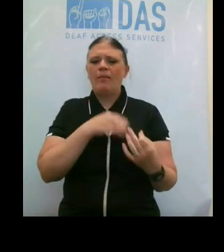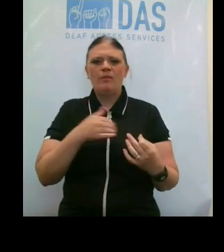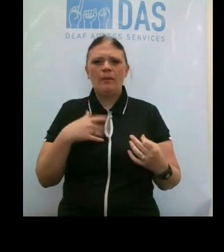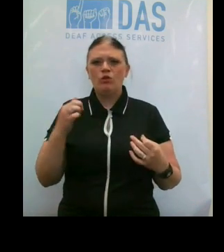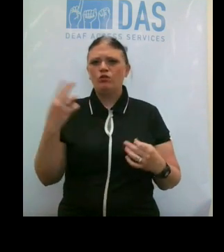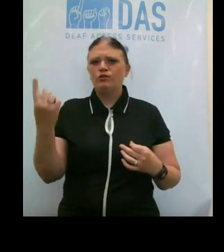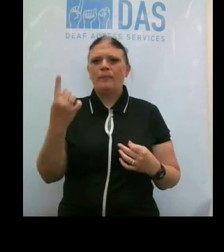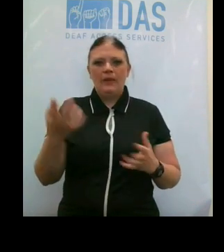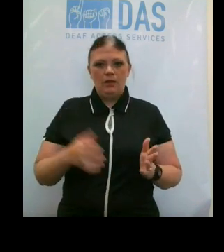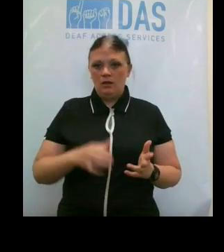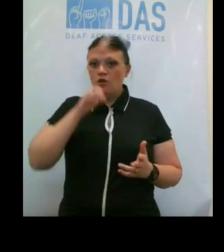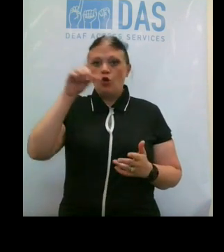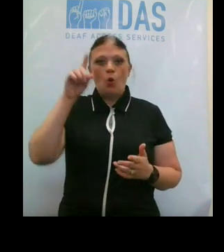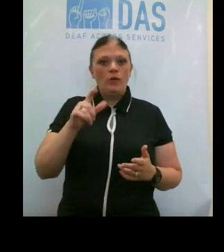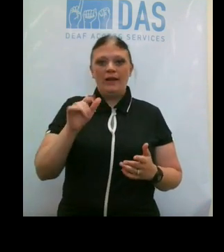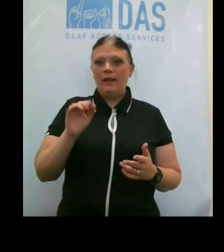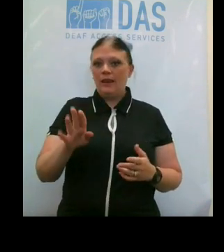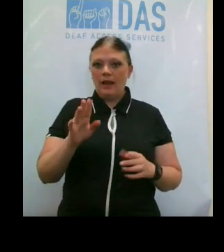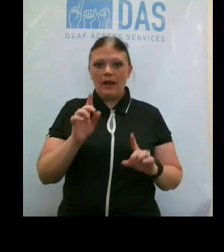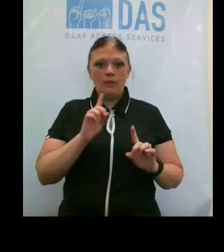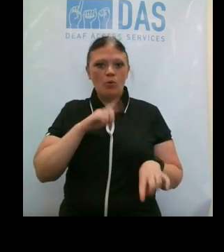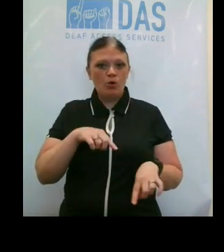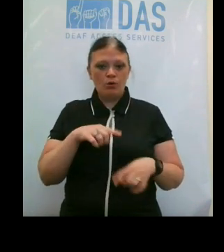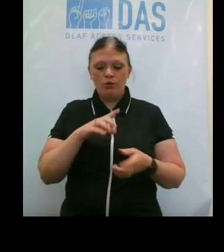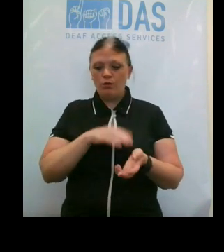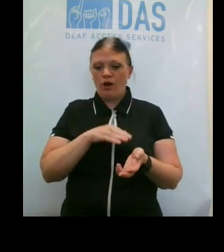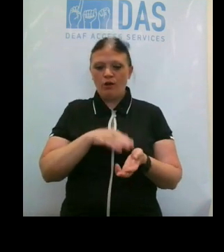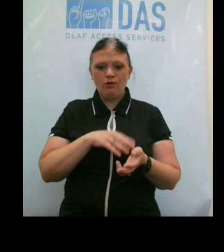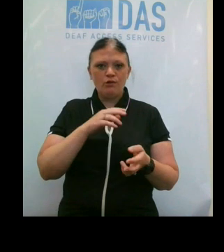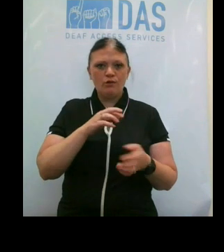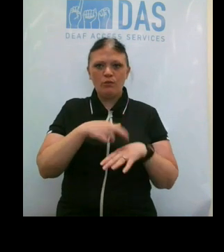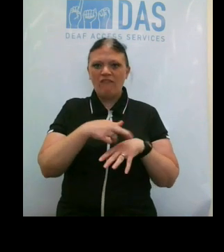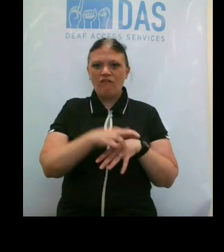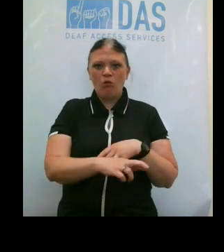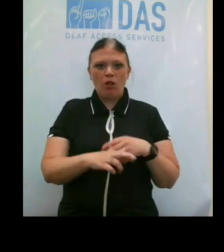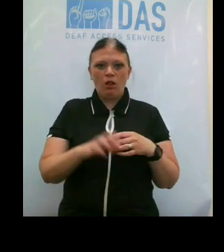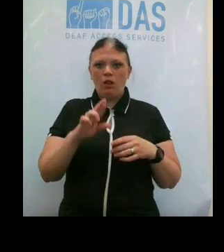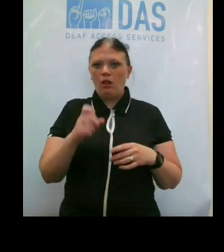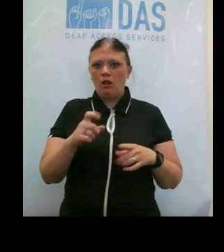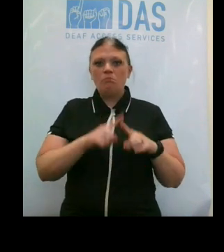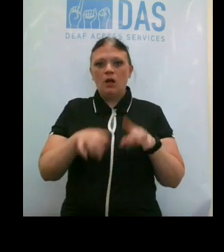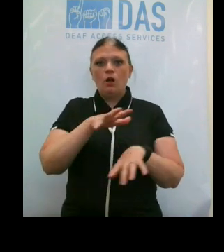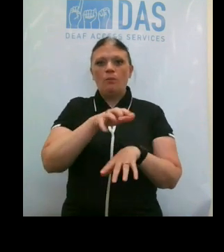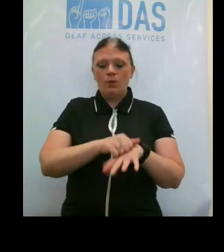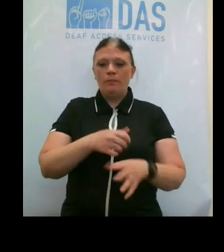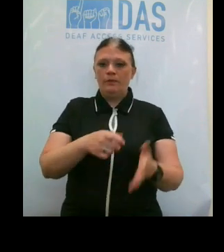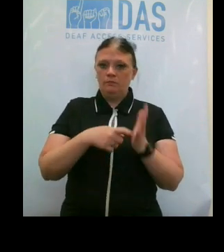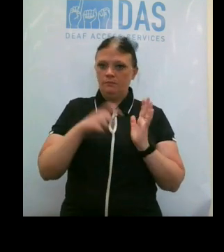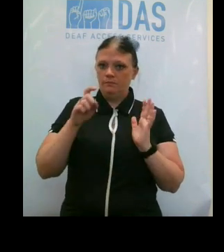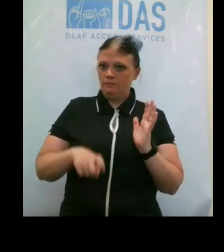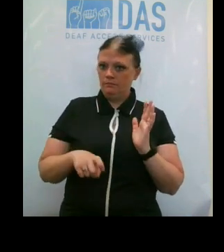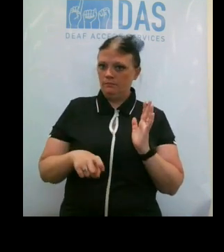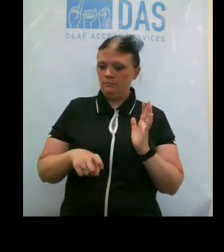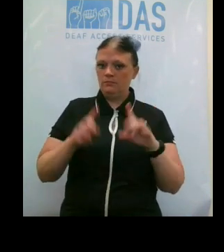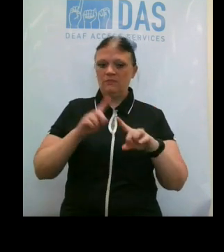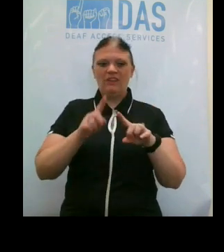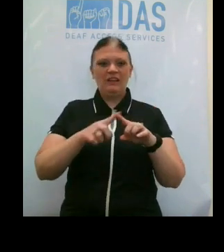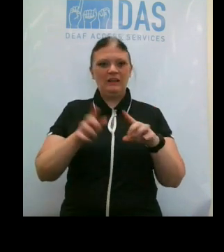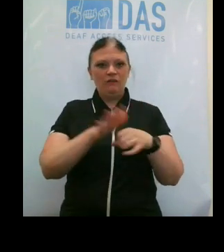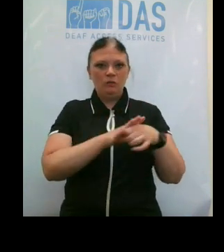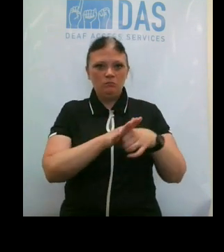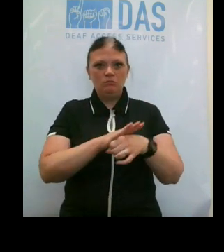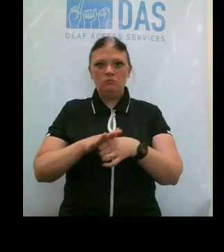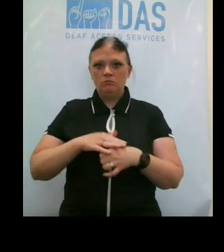it. You do not need a lab order or a doctor's referral, but an appointment is necessary, and the clinics are available in different locations and different